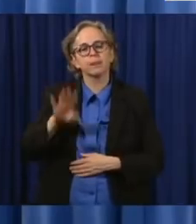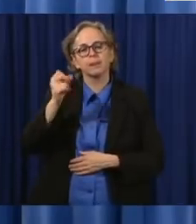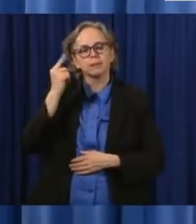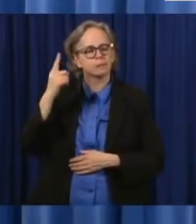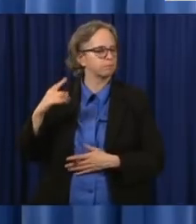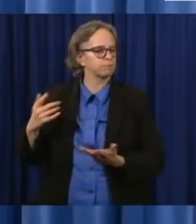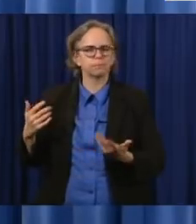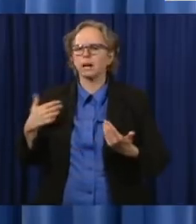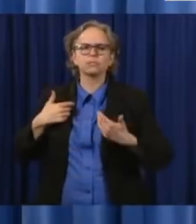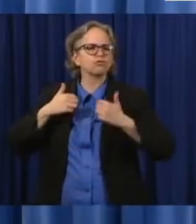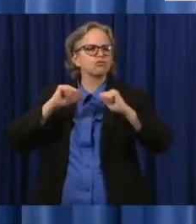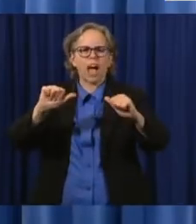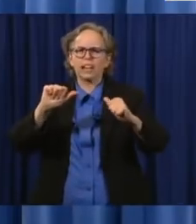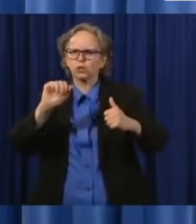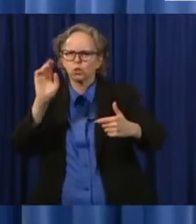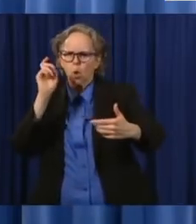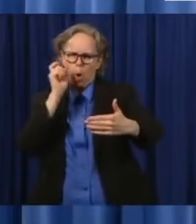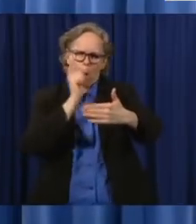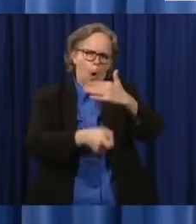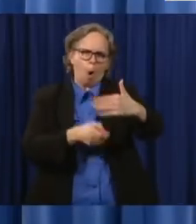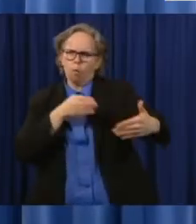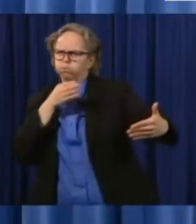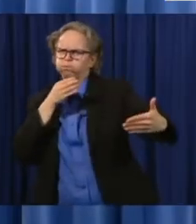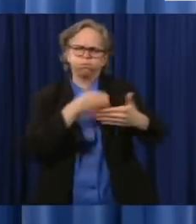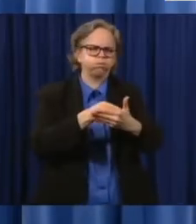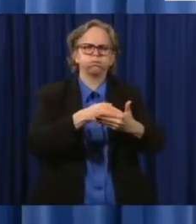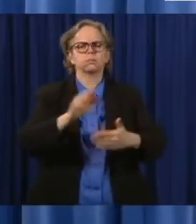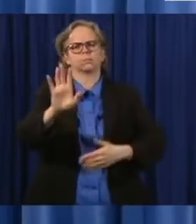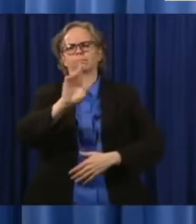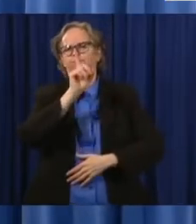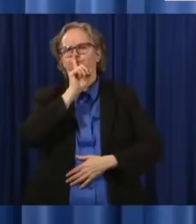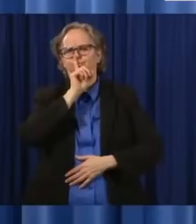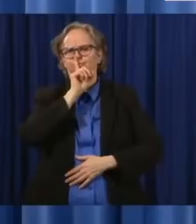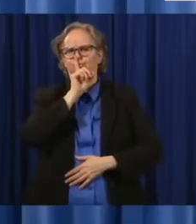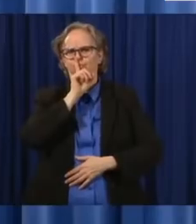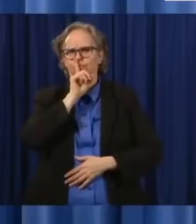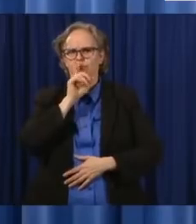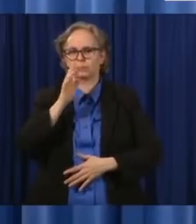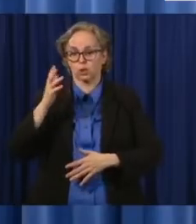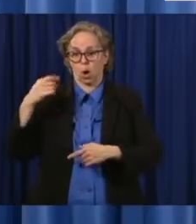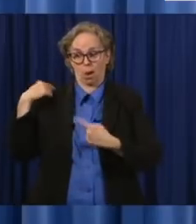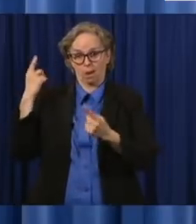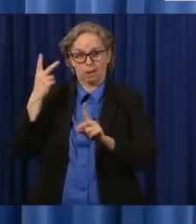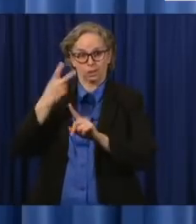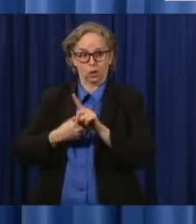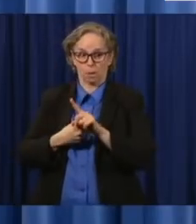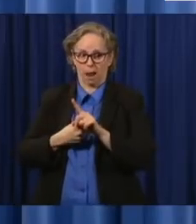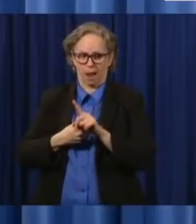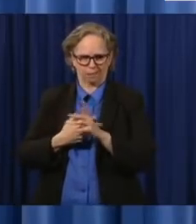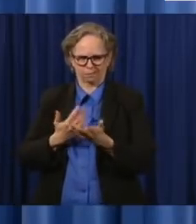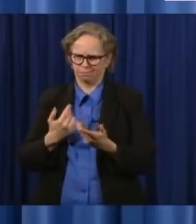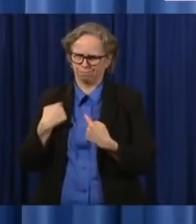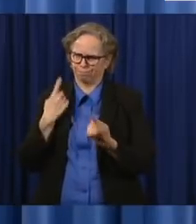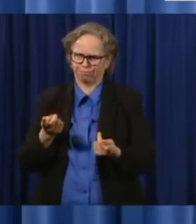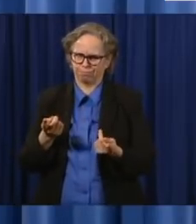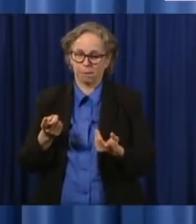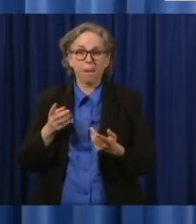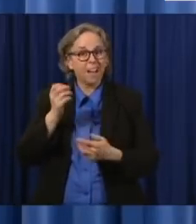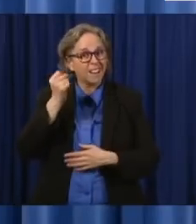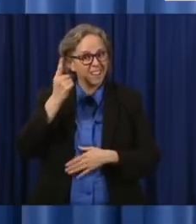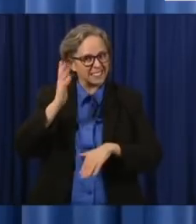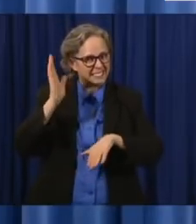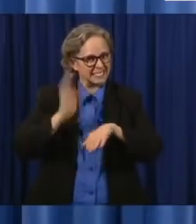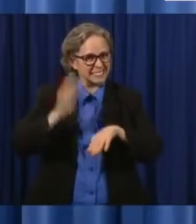offenses here. I mean, if you go back and look at the history for the last 2 months, but Ohioans have certainly complied, and